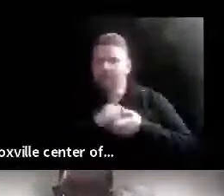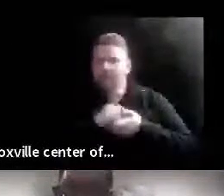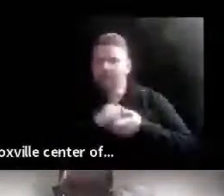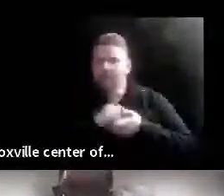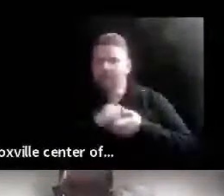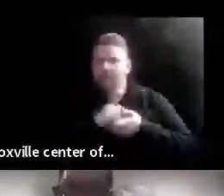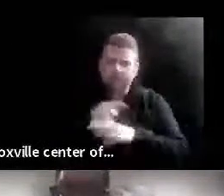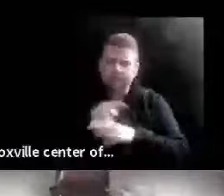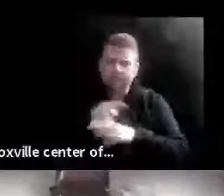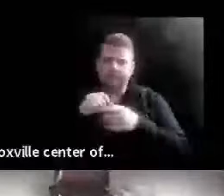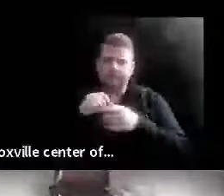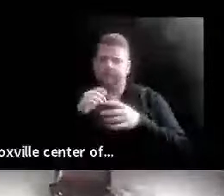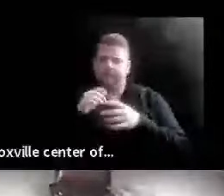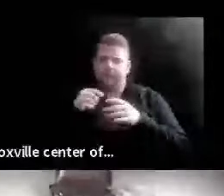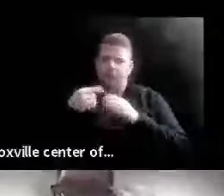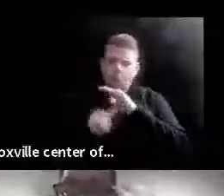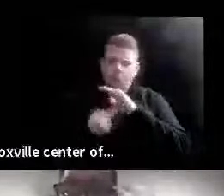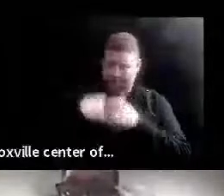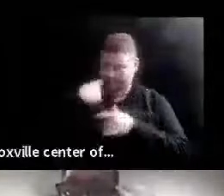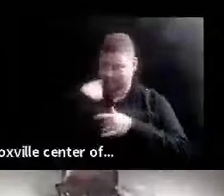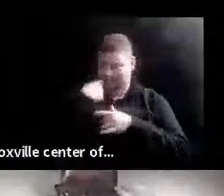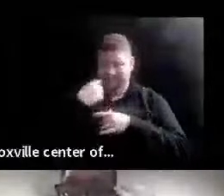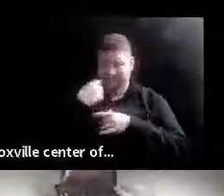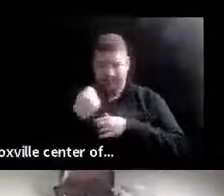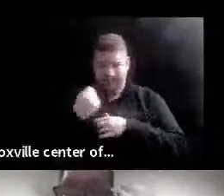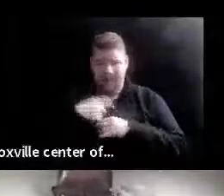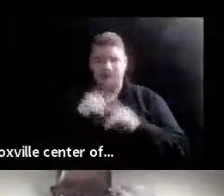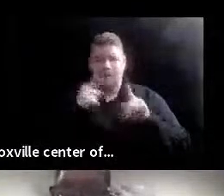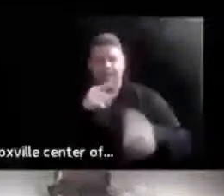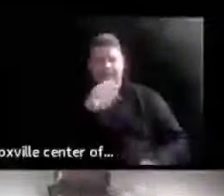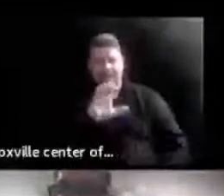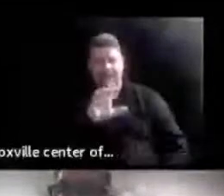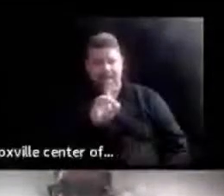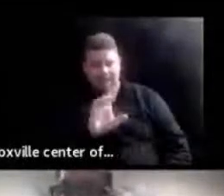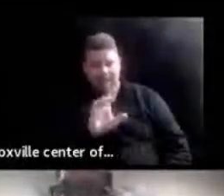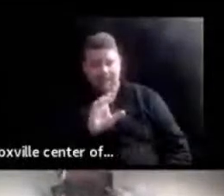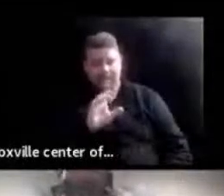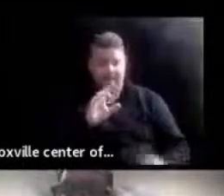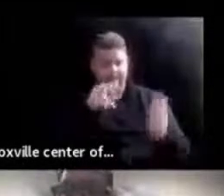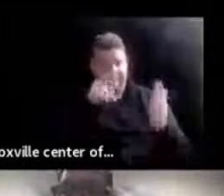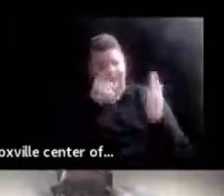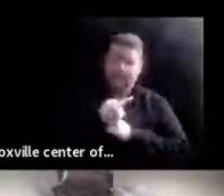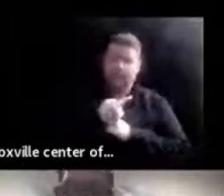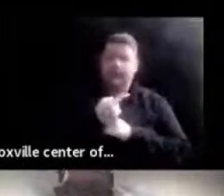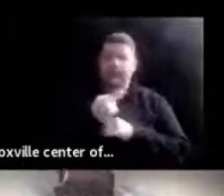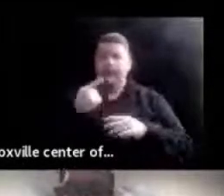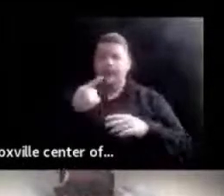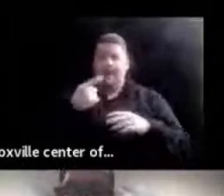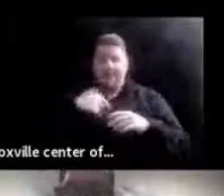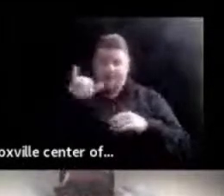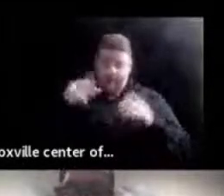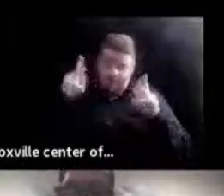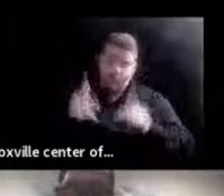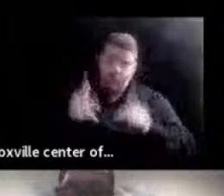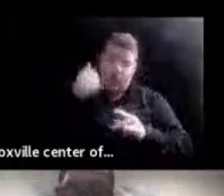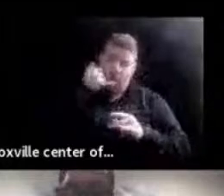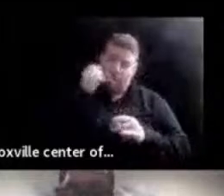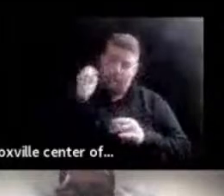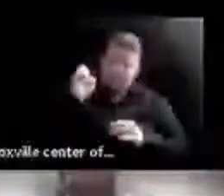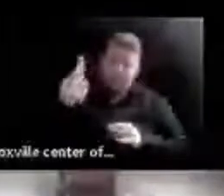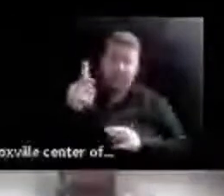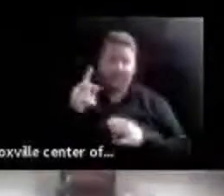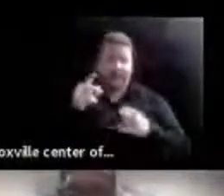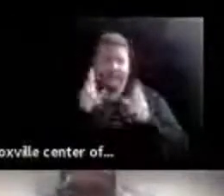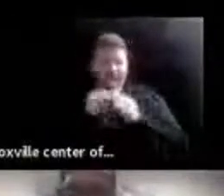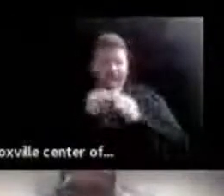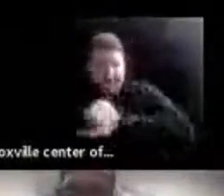was late as last Saturday. I went to the CDC website and told them I think it's going to be 14 days. And I will call that person as soon as this meeting